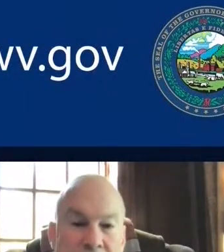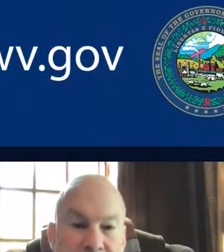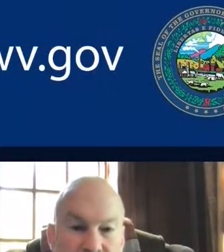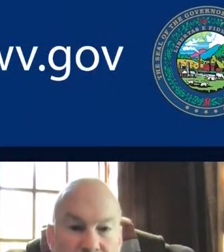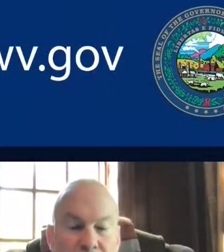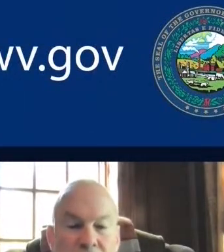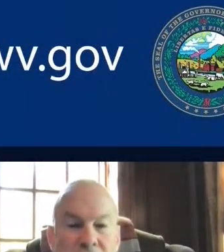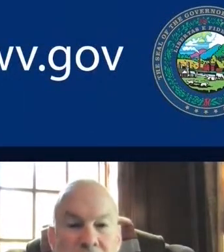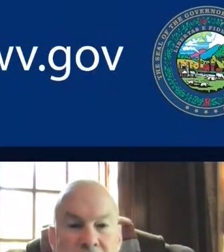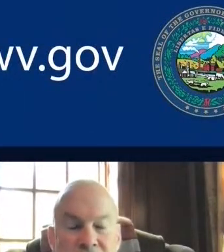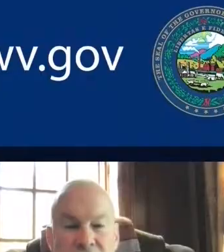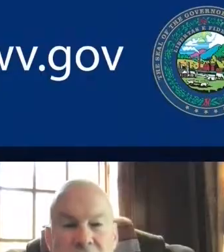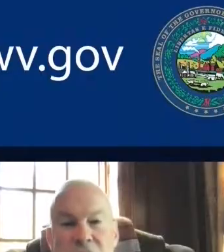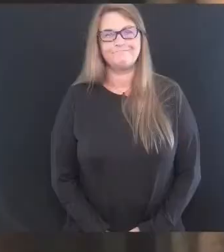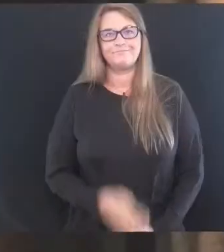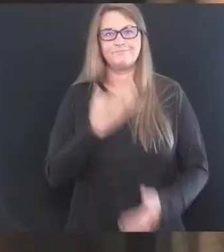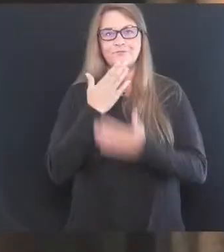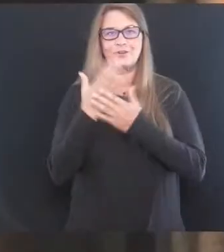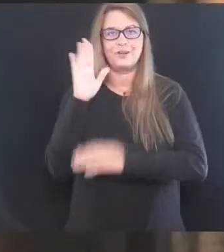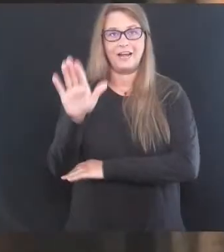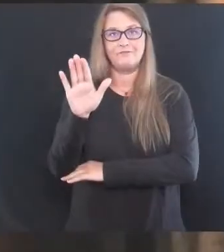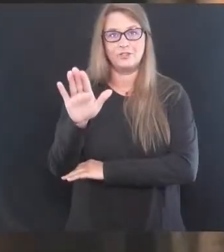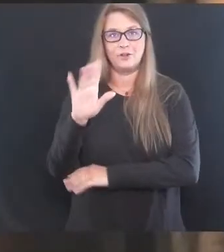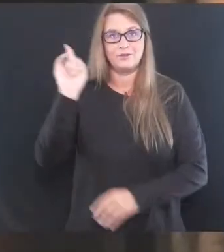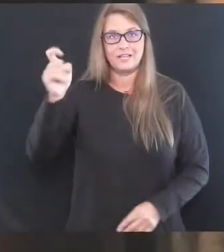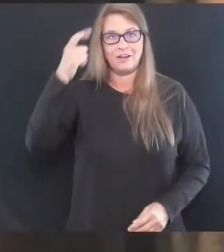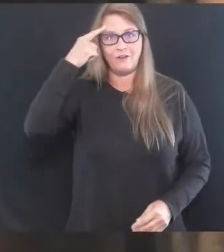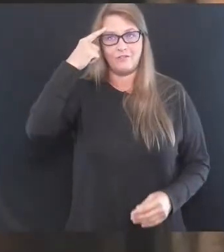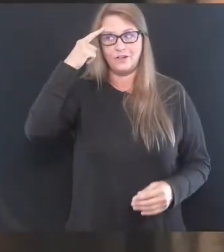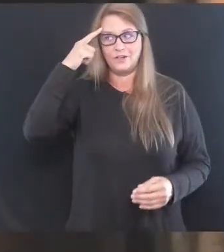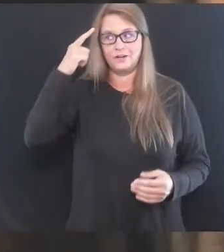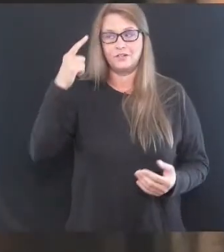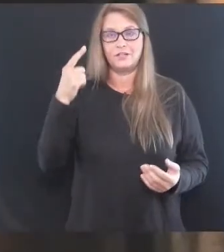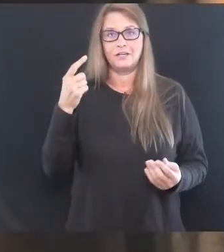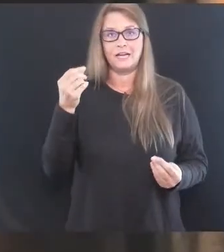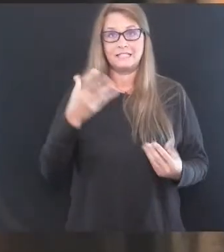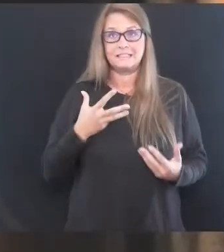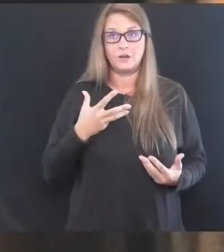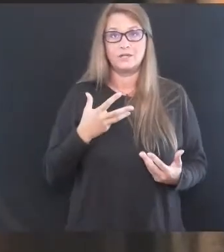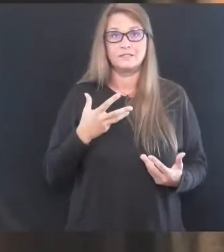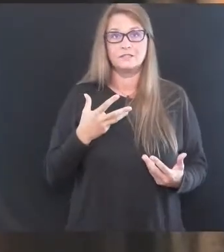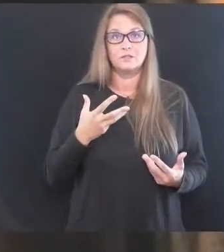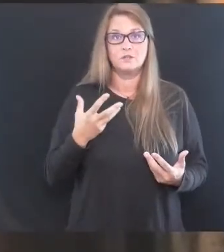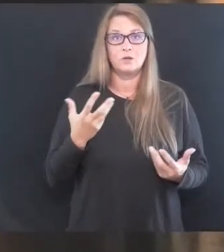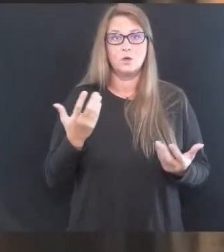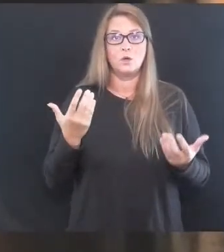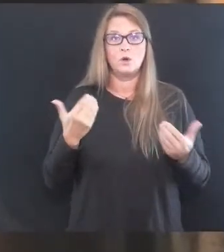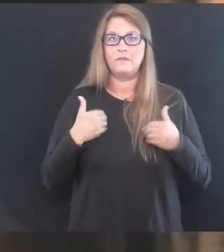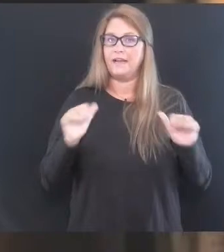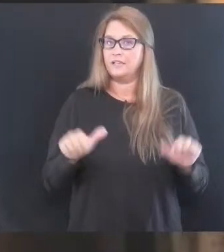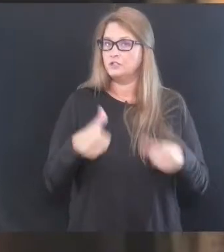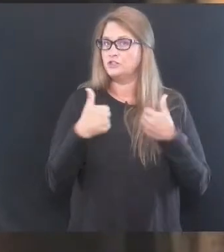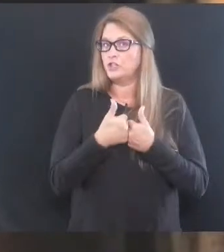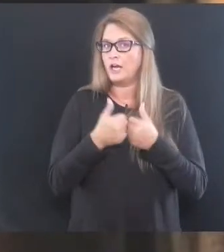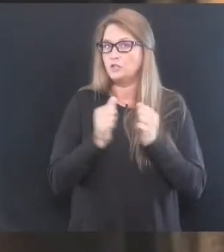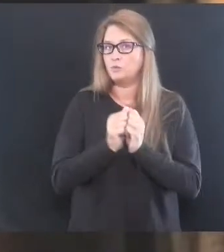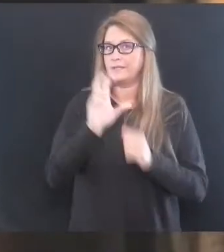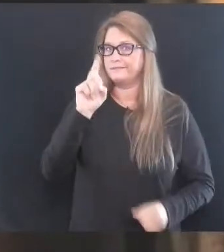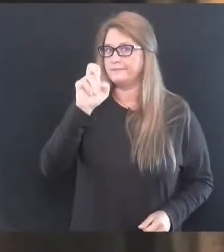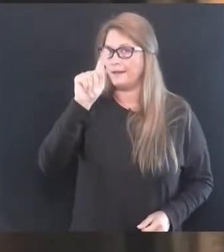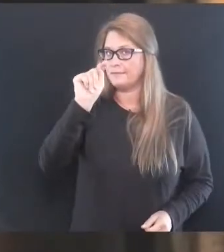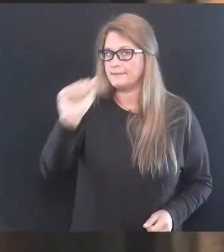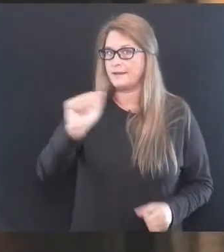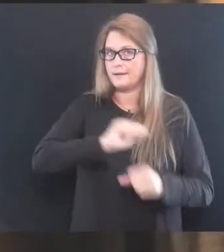Well, good afternoon. And as the governor has said, you know, we have an ongoing challenge with the Delta variant